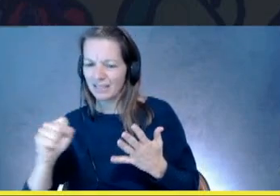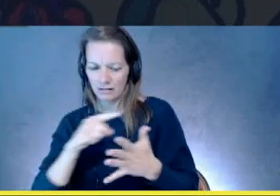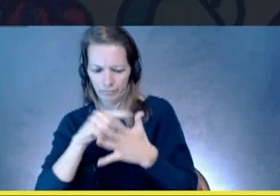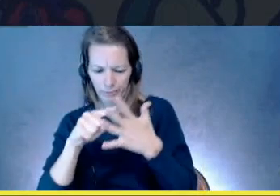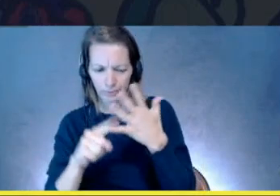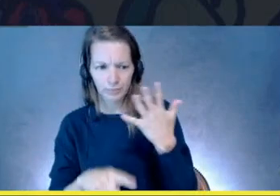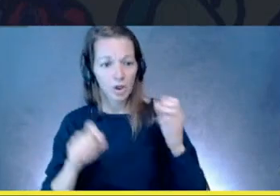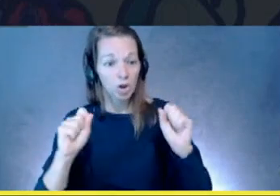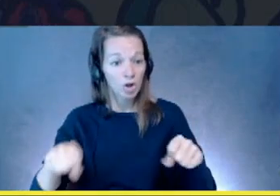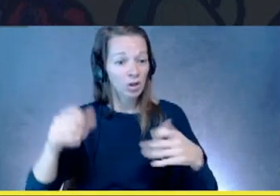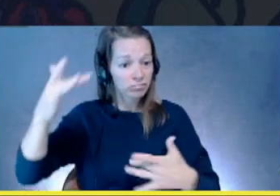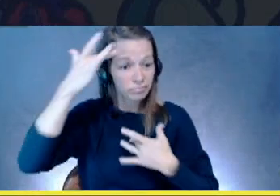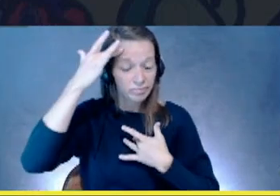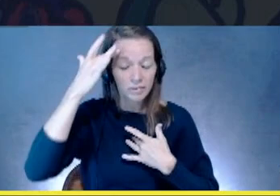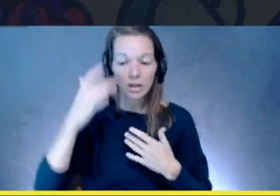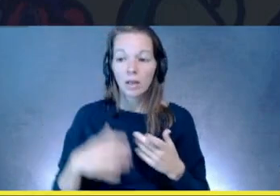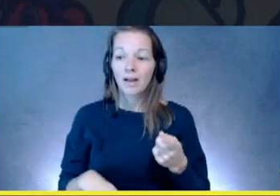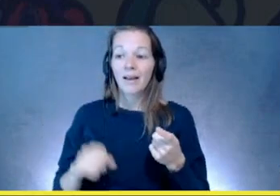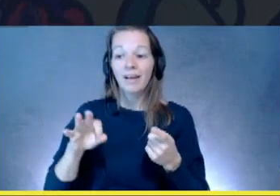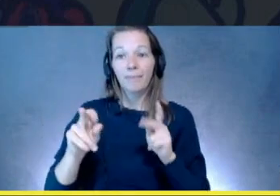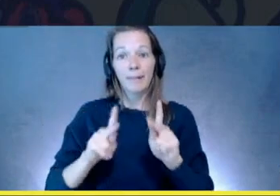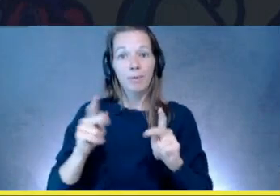with chromosomal abnormalities, so